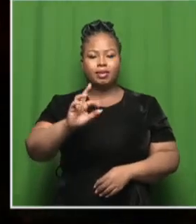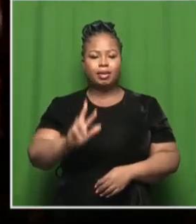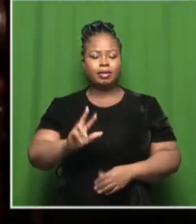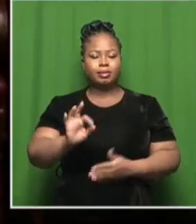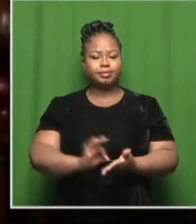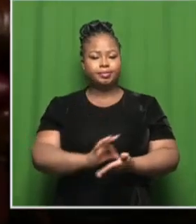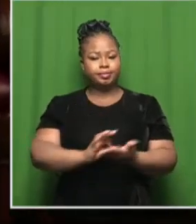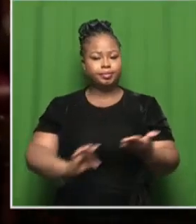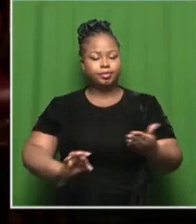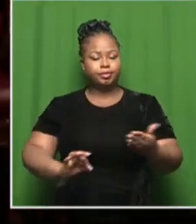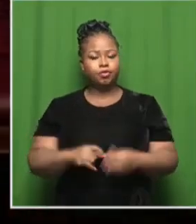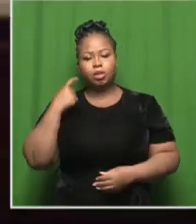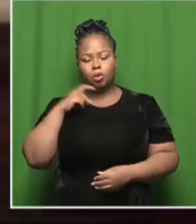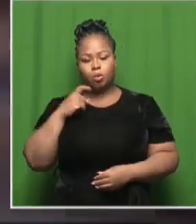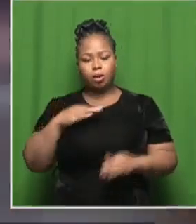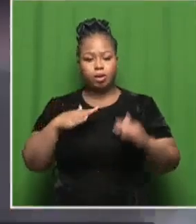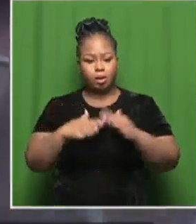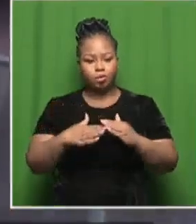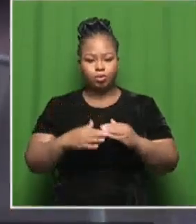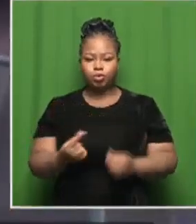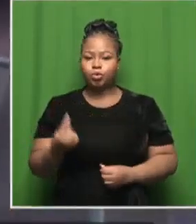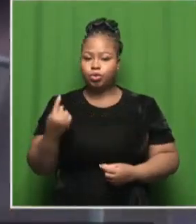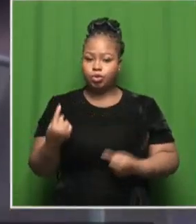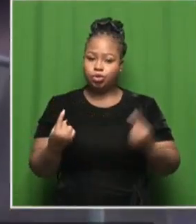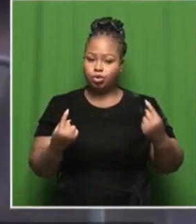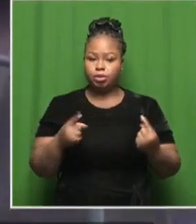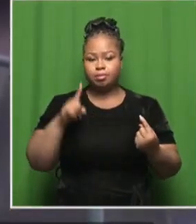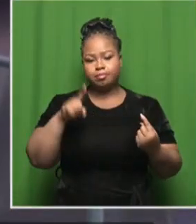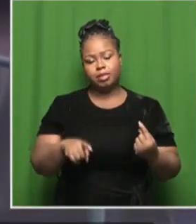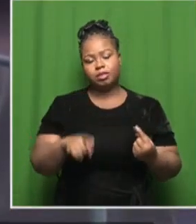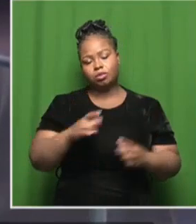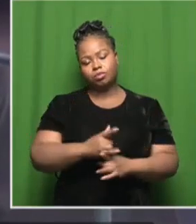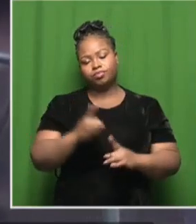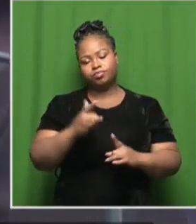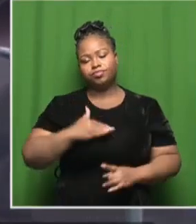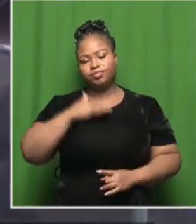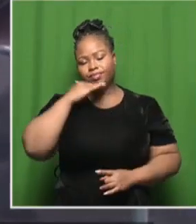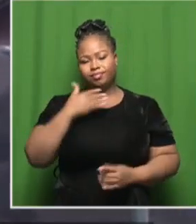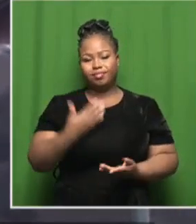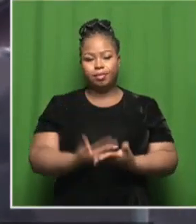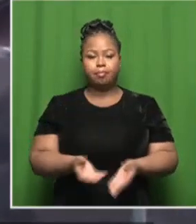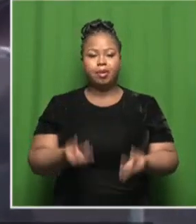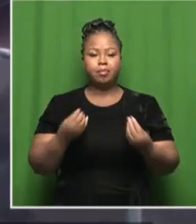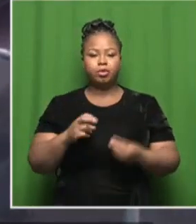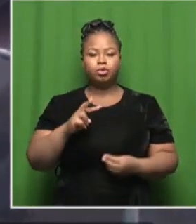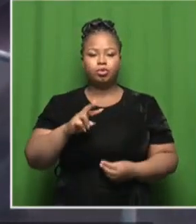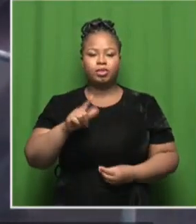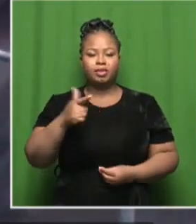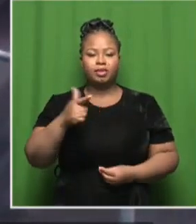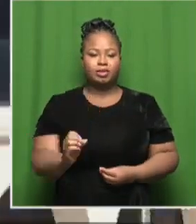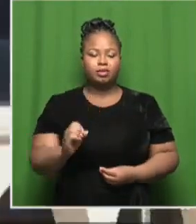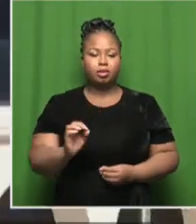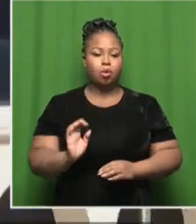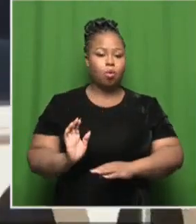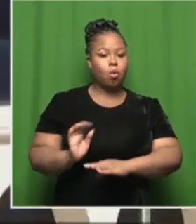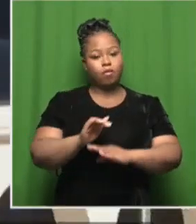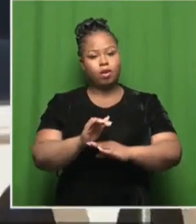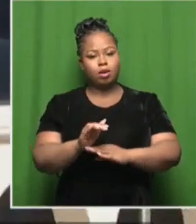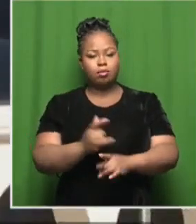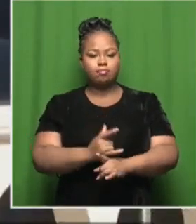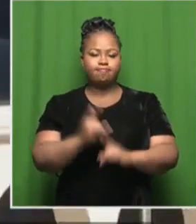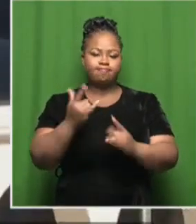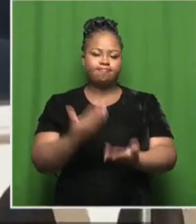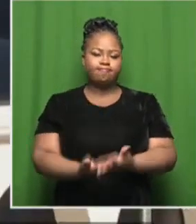in play to win the White House. Each candidate must win enough states to get to 270 electors or more to win